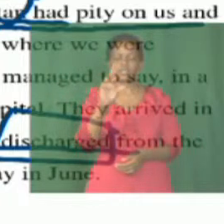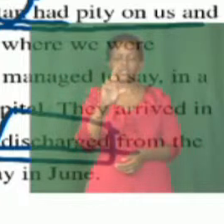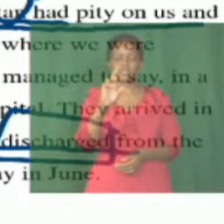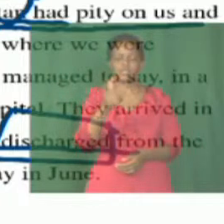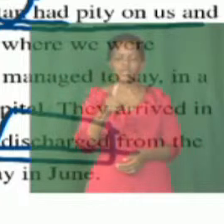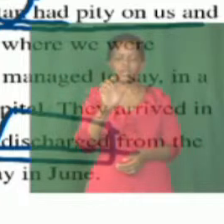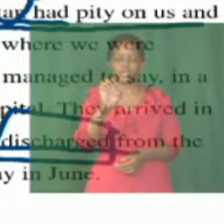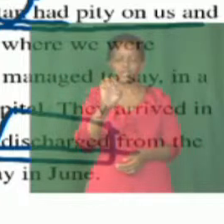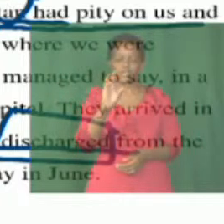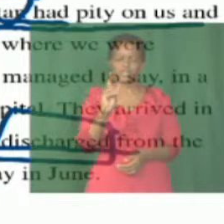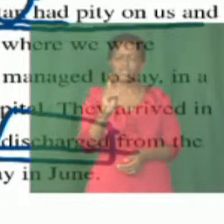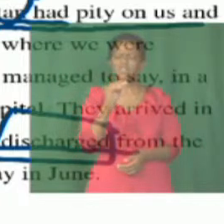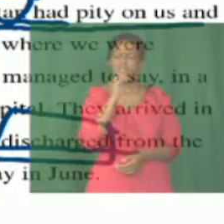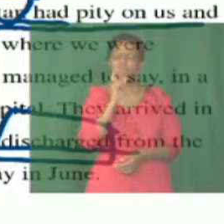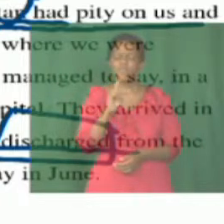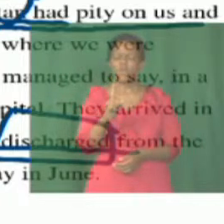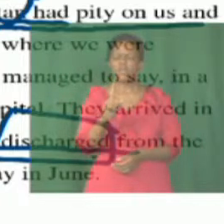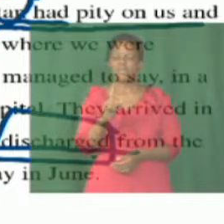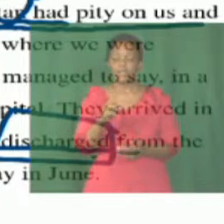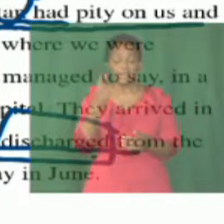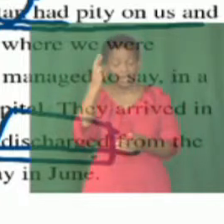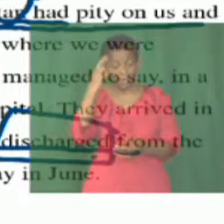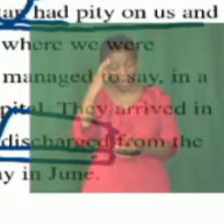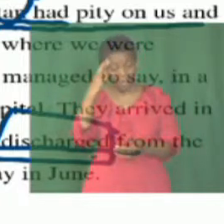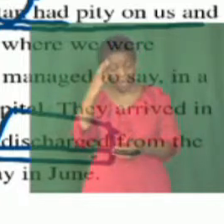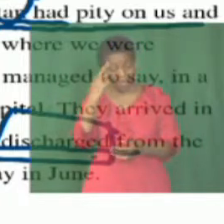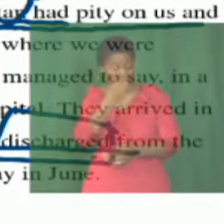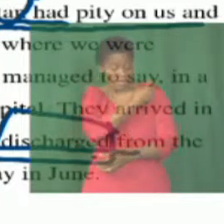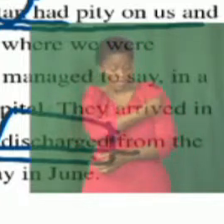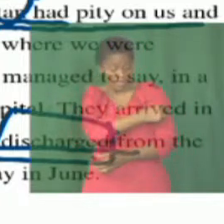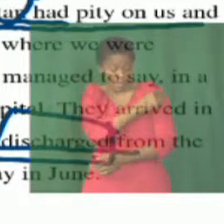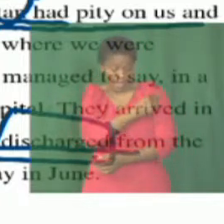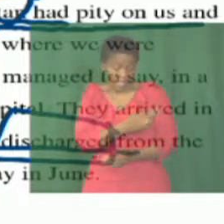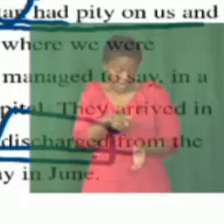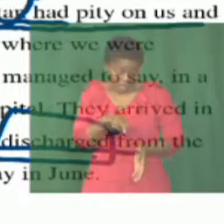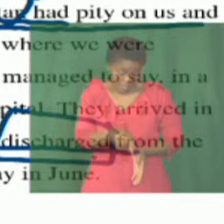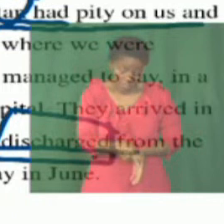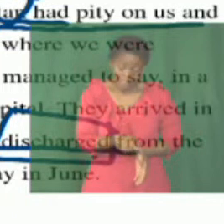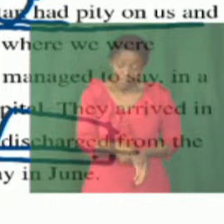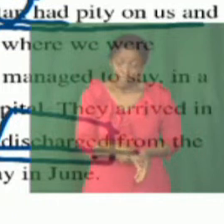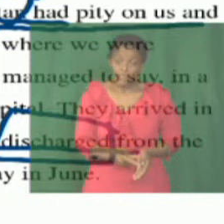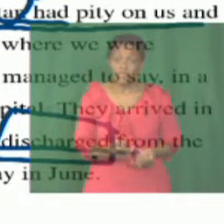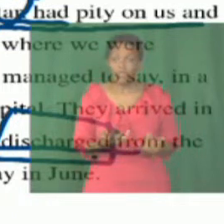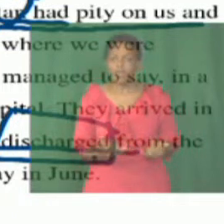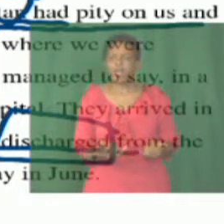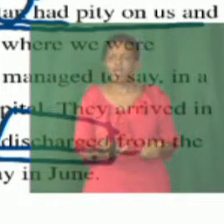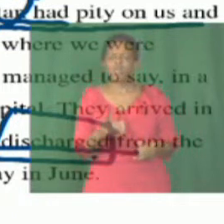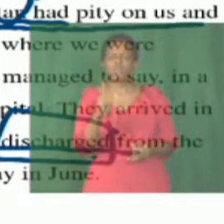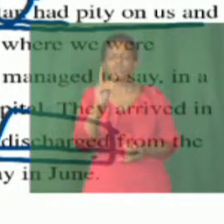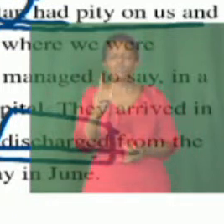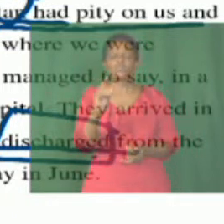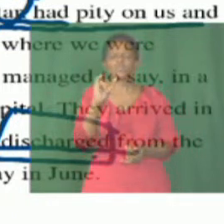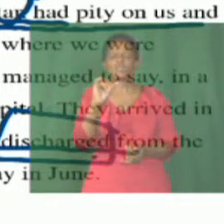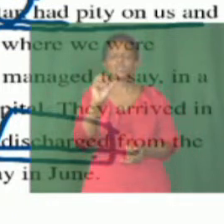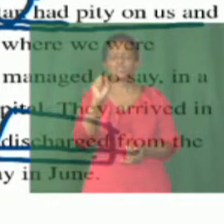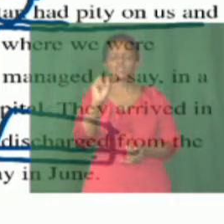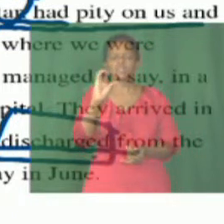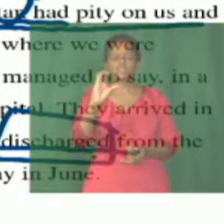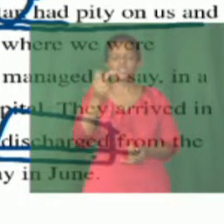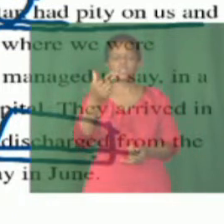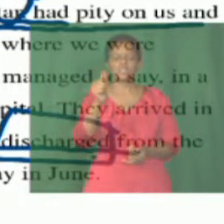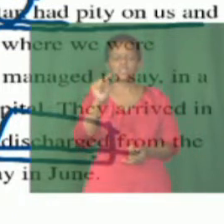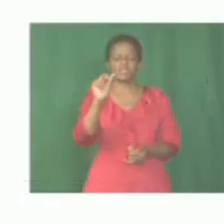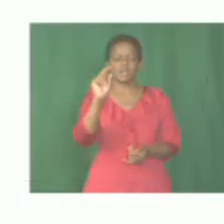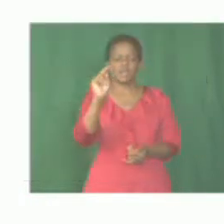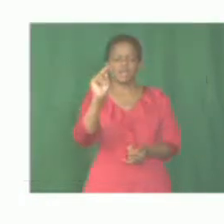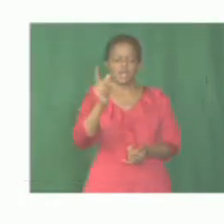you are discharged, what does the word discharge mean? So we are saying discharge means to be released